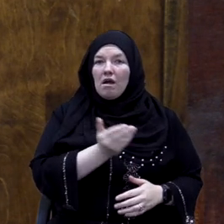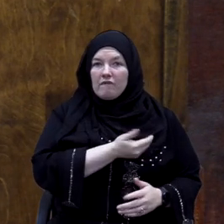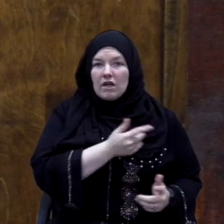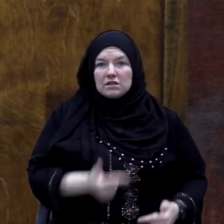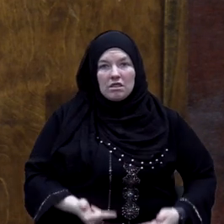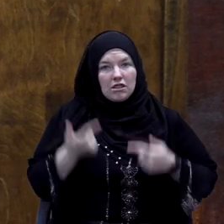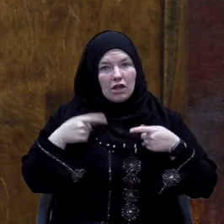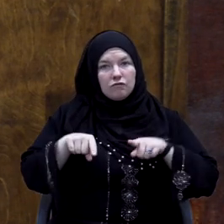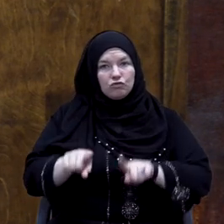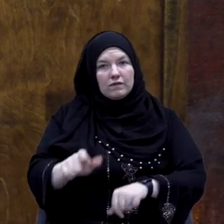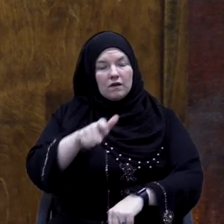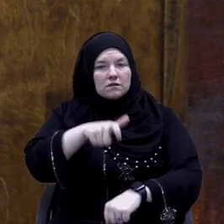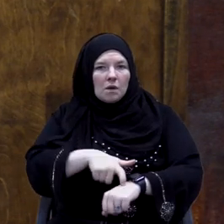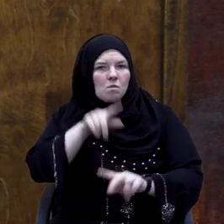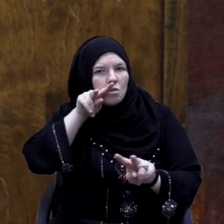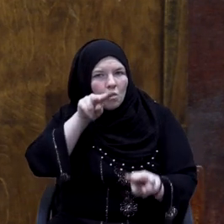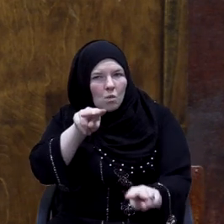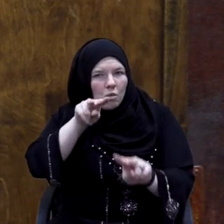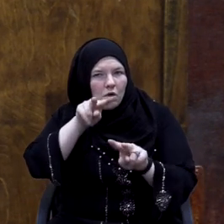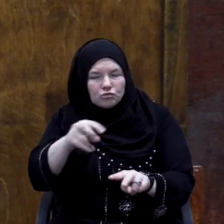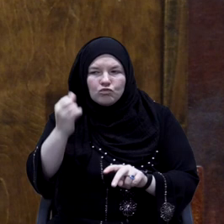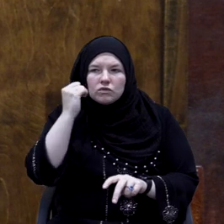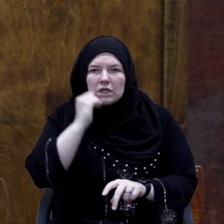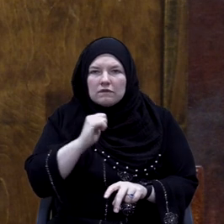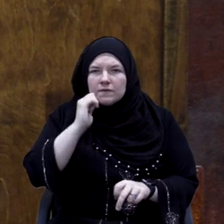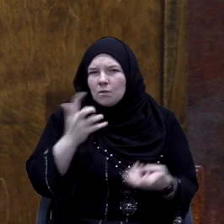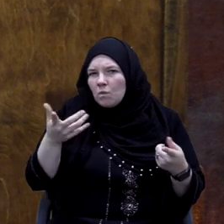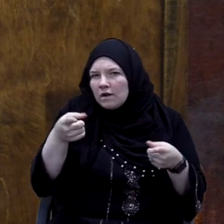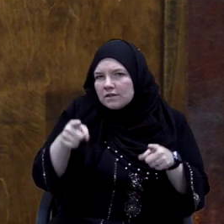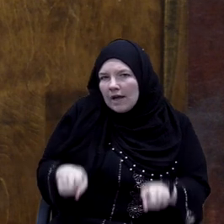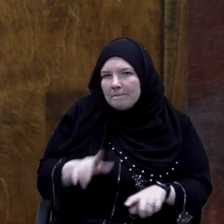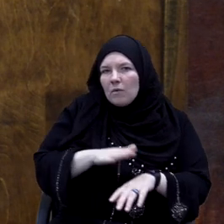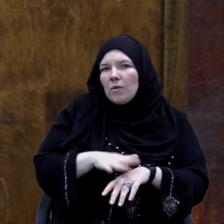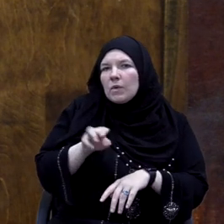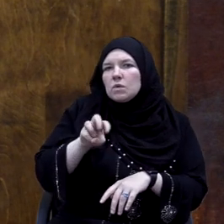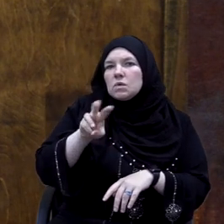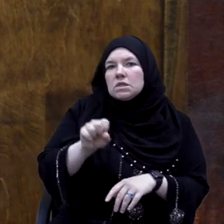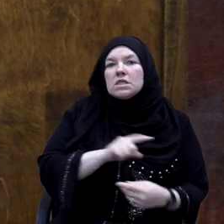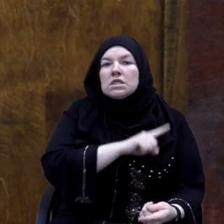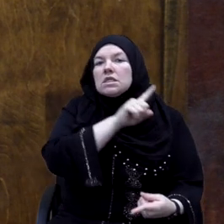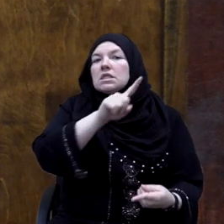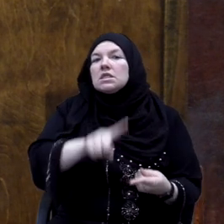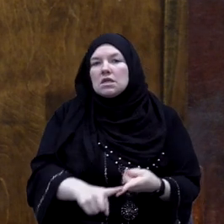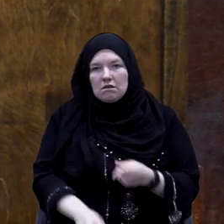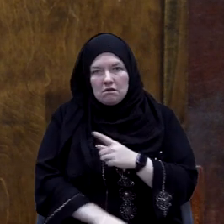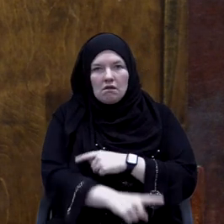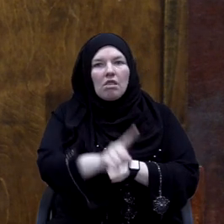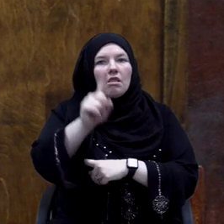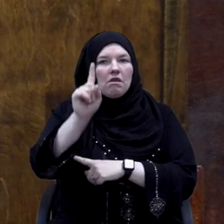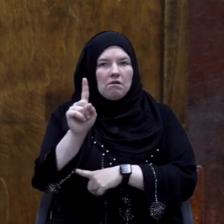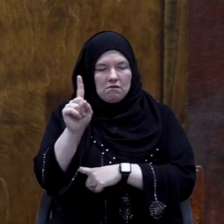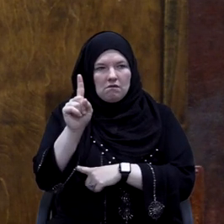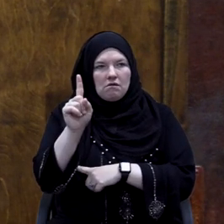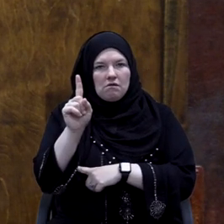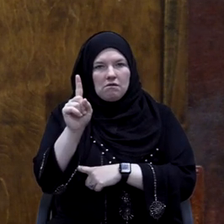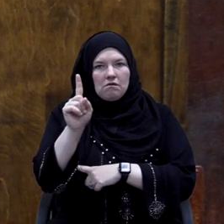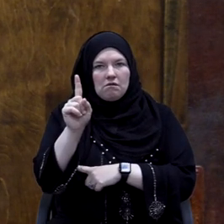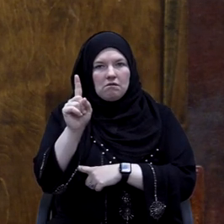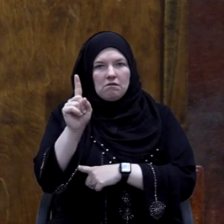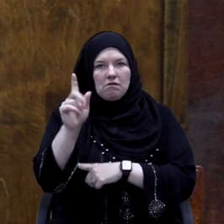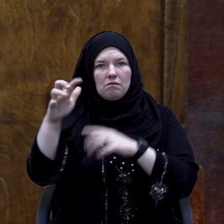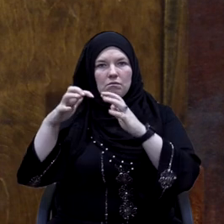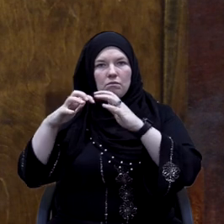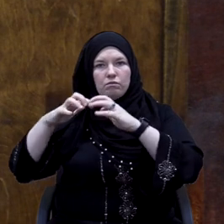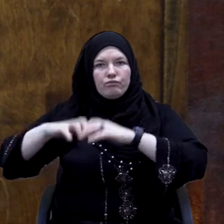period watching every day what is going on, until Allah subhanahu wa ta'ala broke